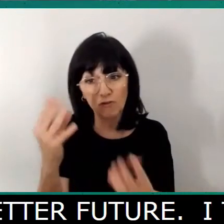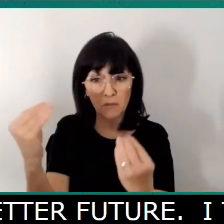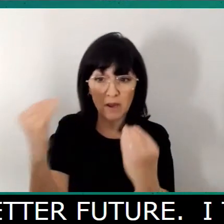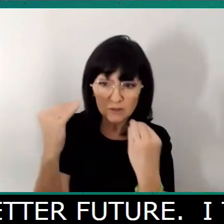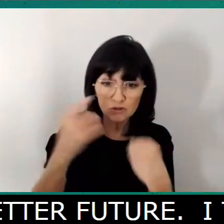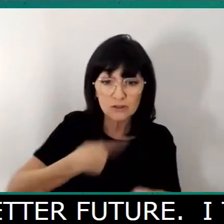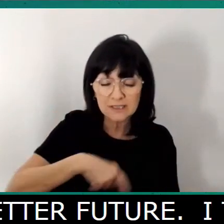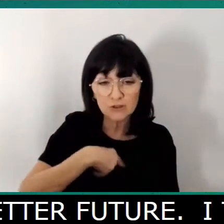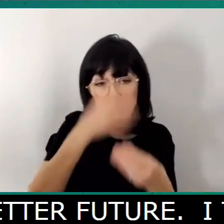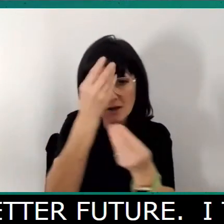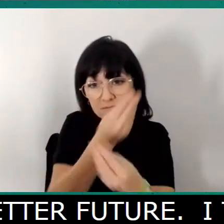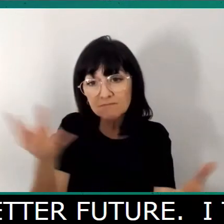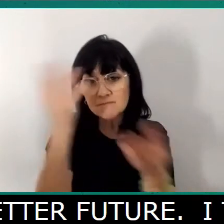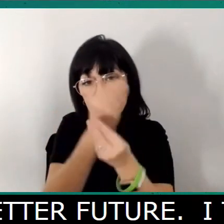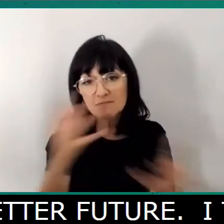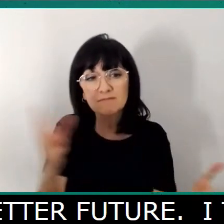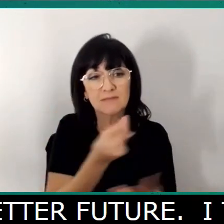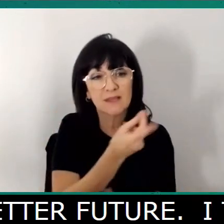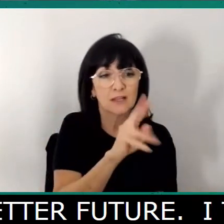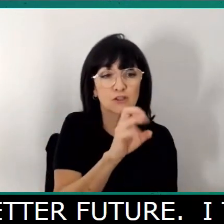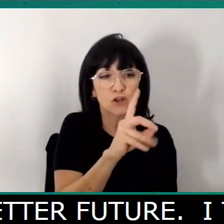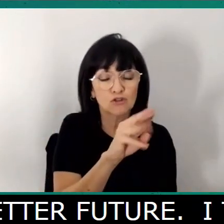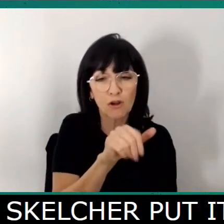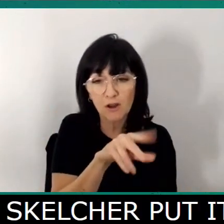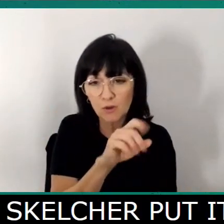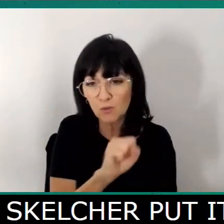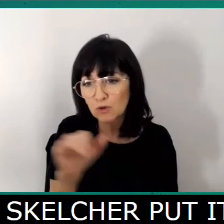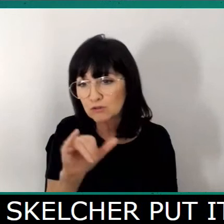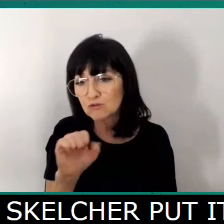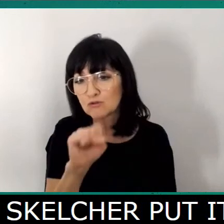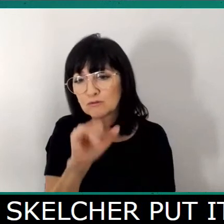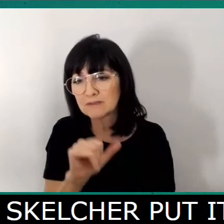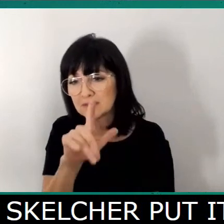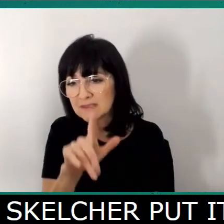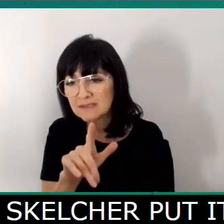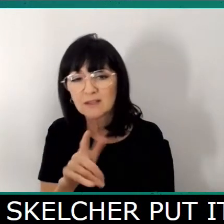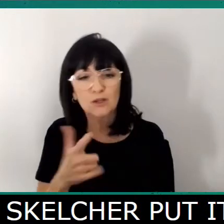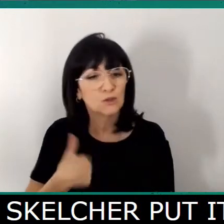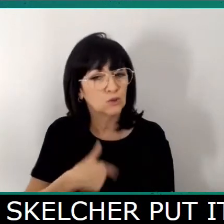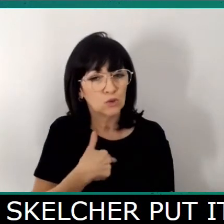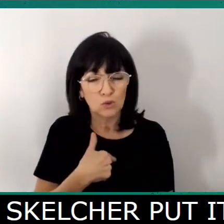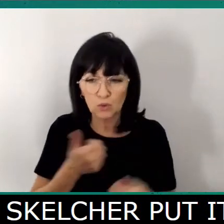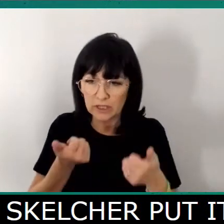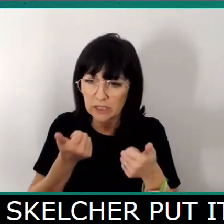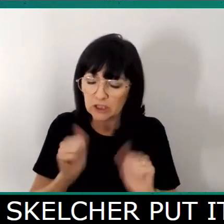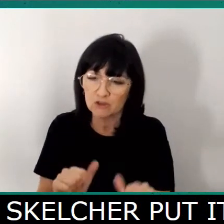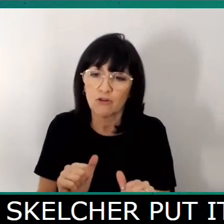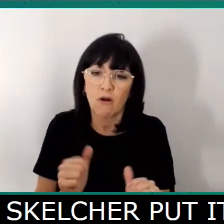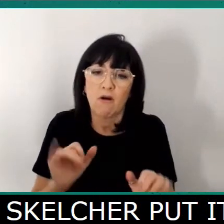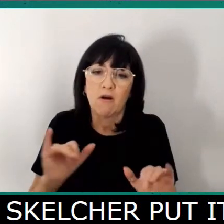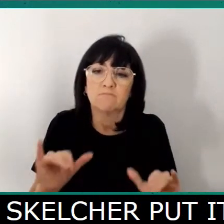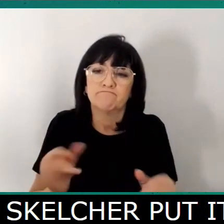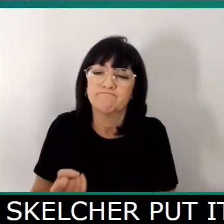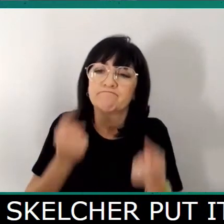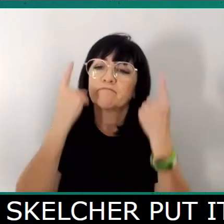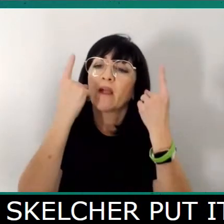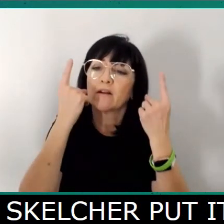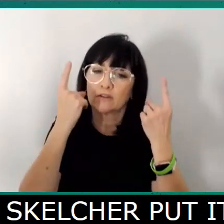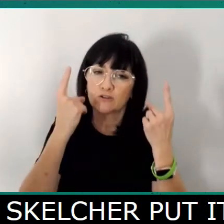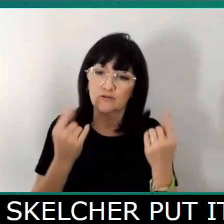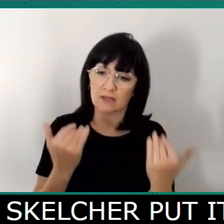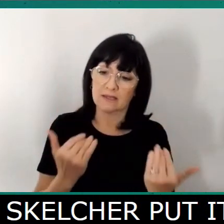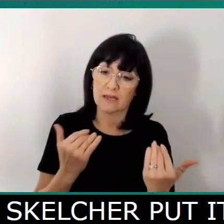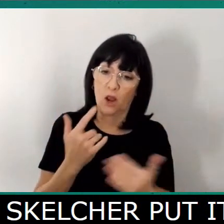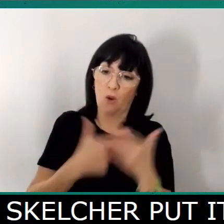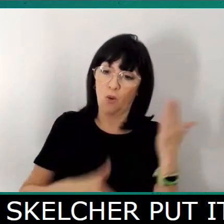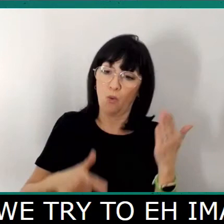Dr. Edwards. We continue to try to reimagine our schools and what they should look like in 2022. And this